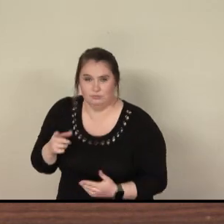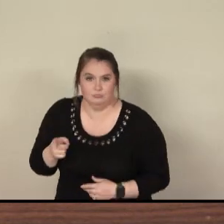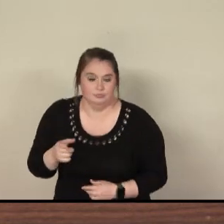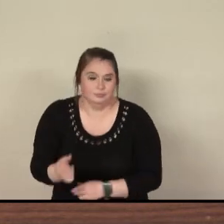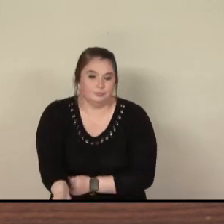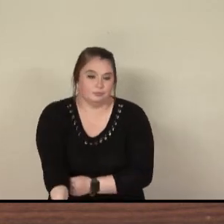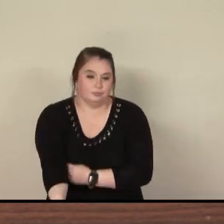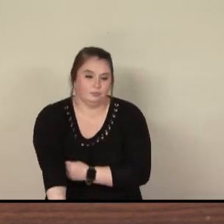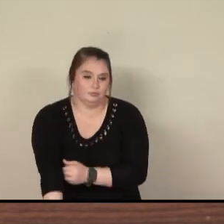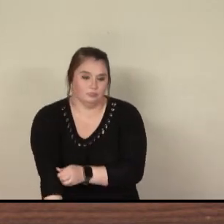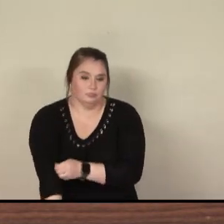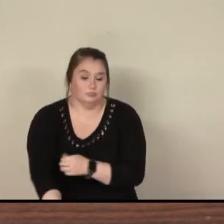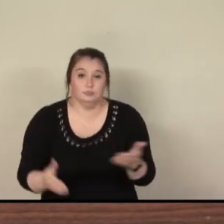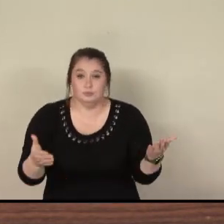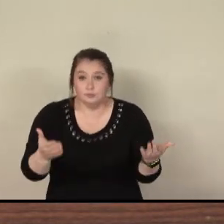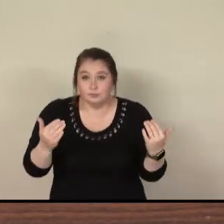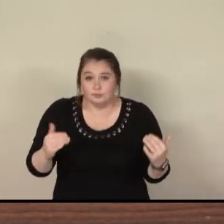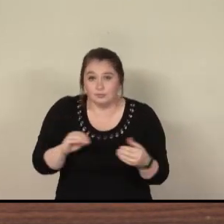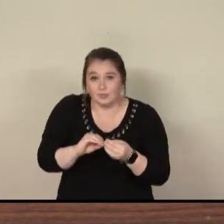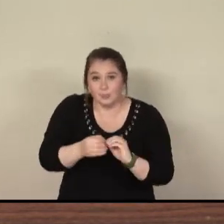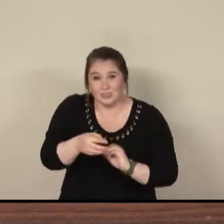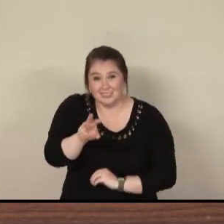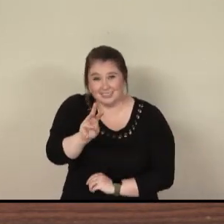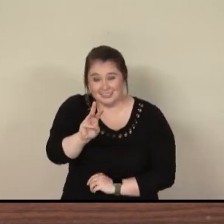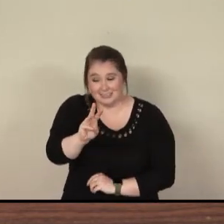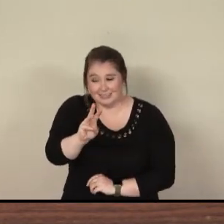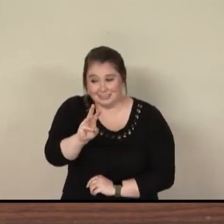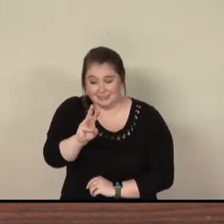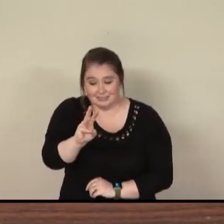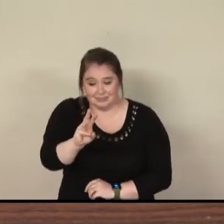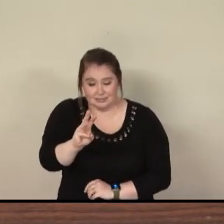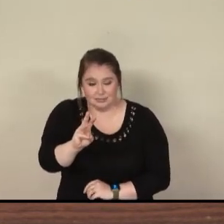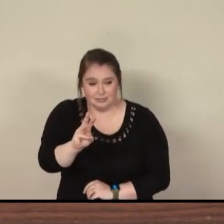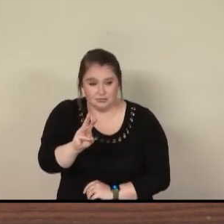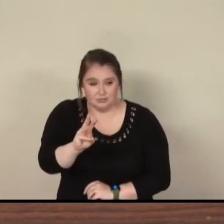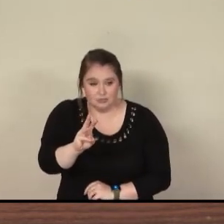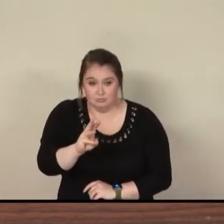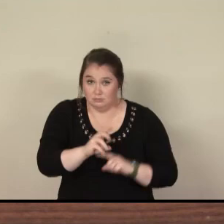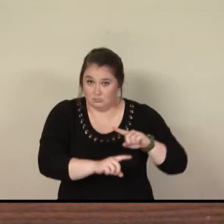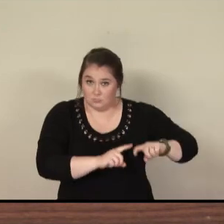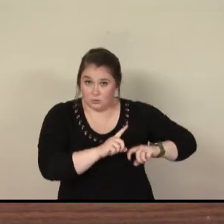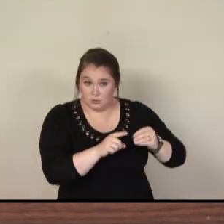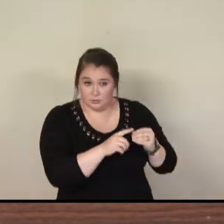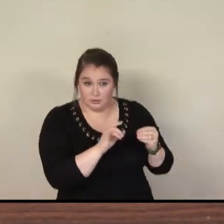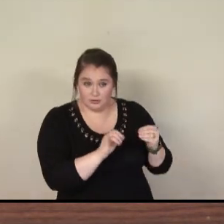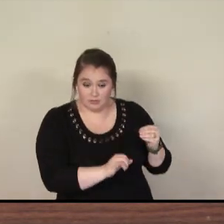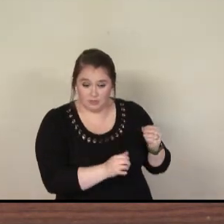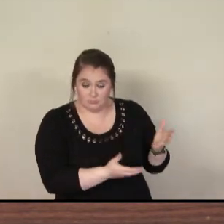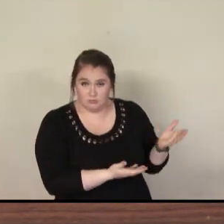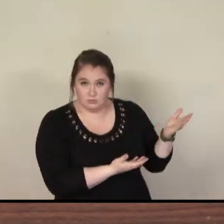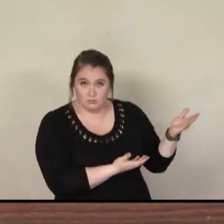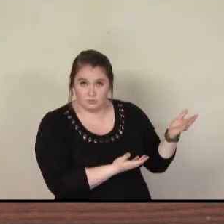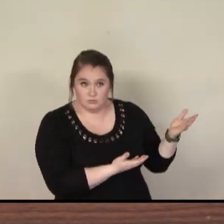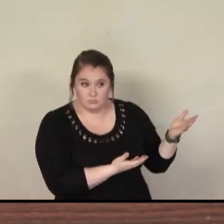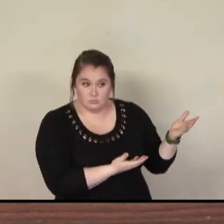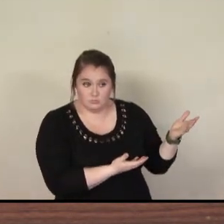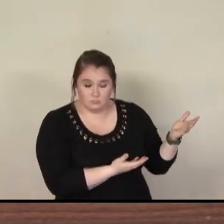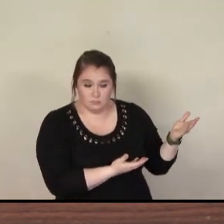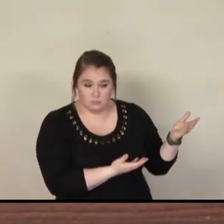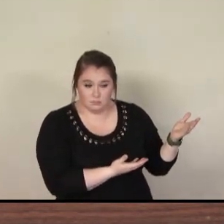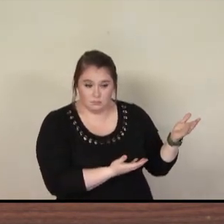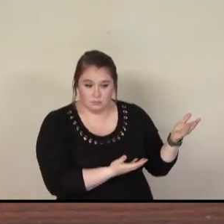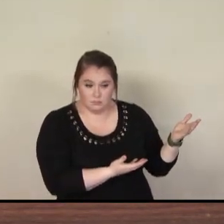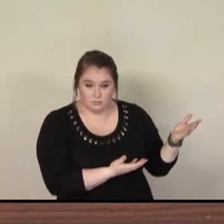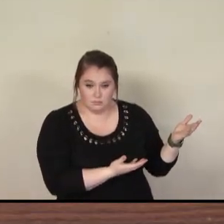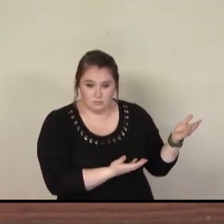information. Moving on to number 6. Are there any questions on number 6? Information items,